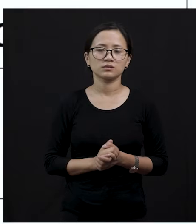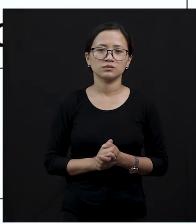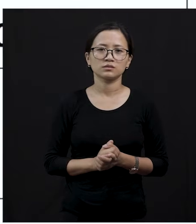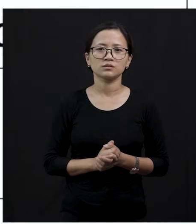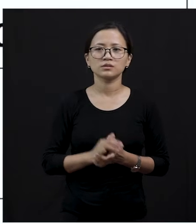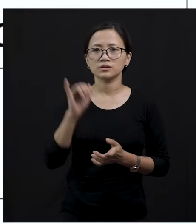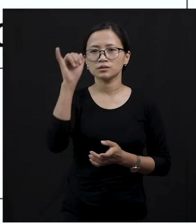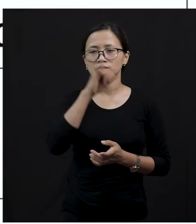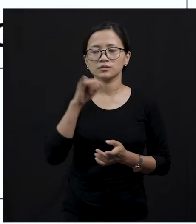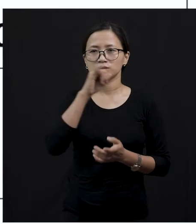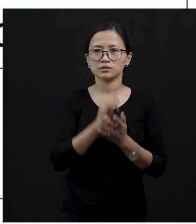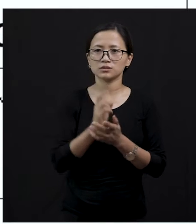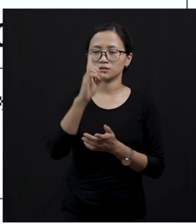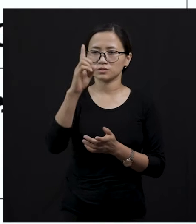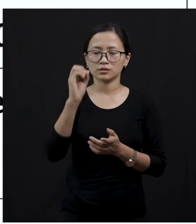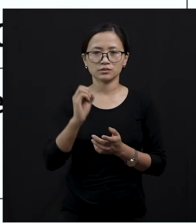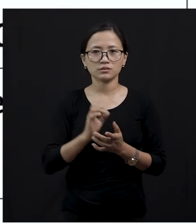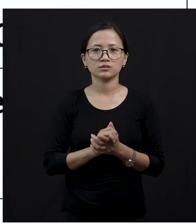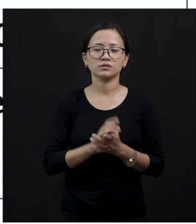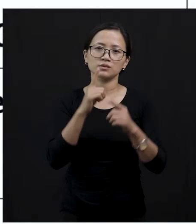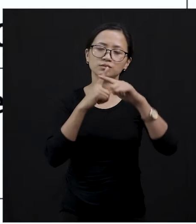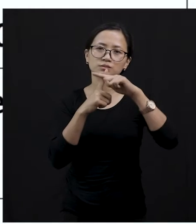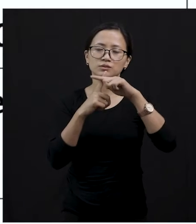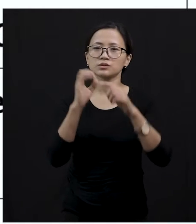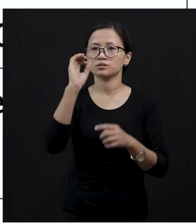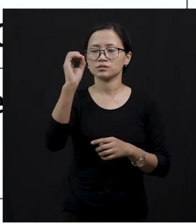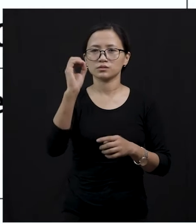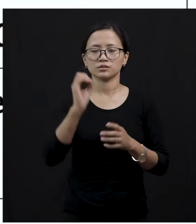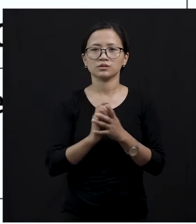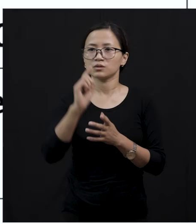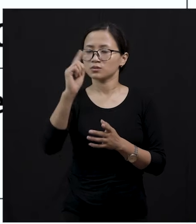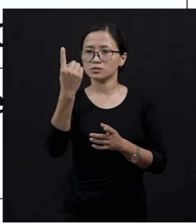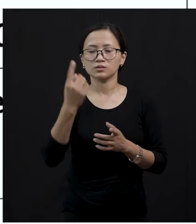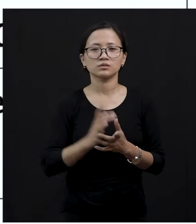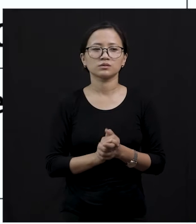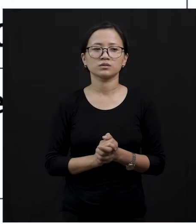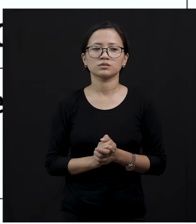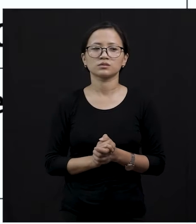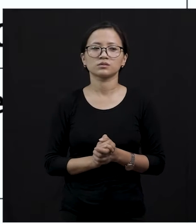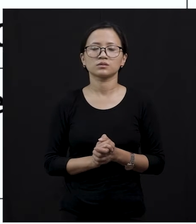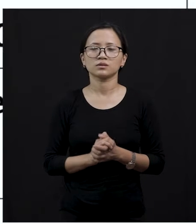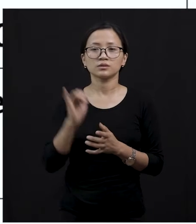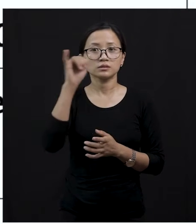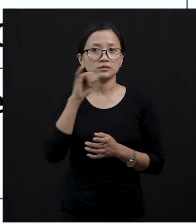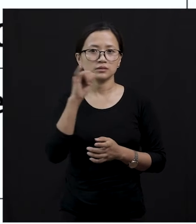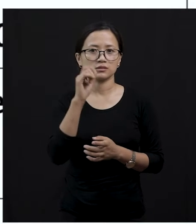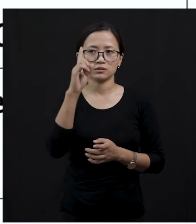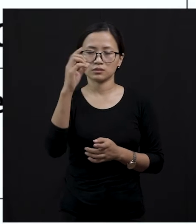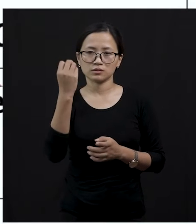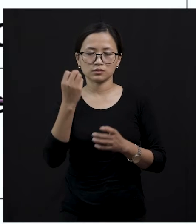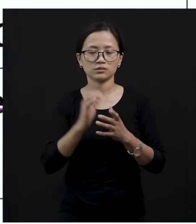that 6 tens plus 0 ones. 6